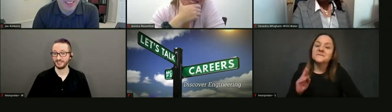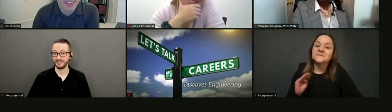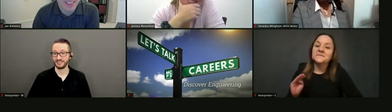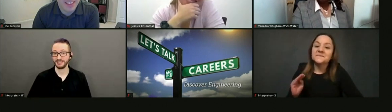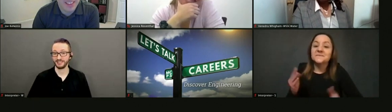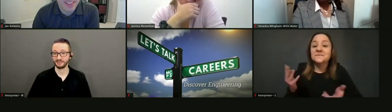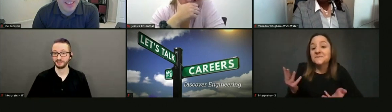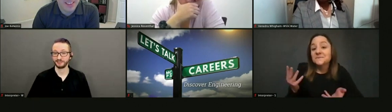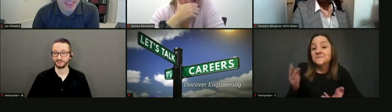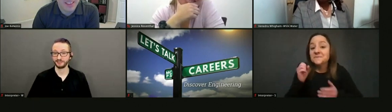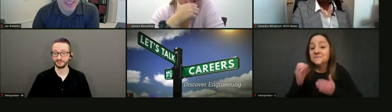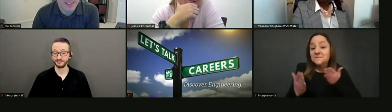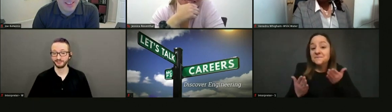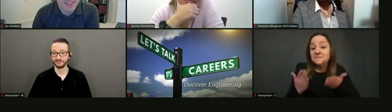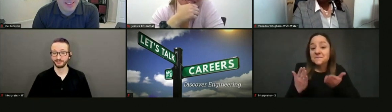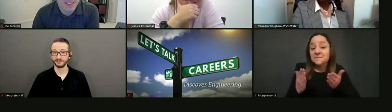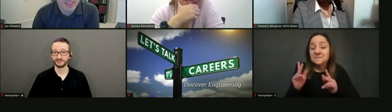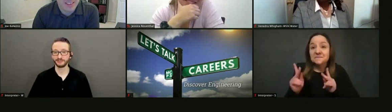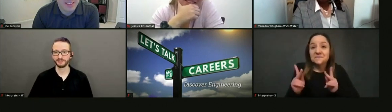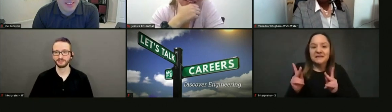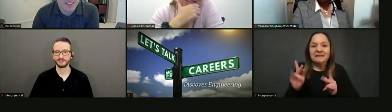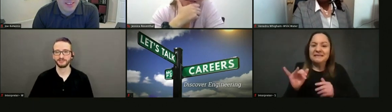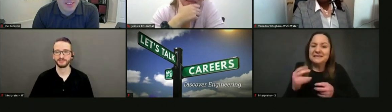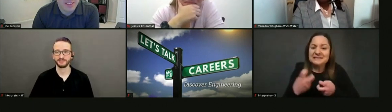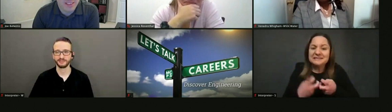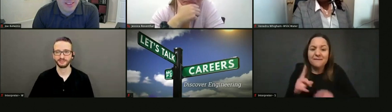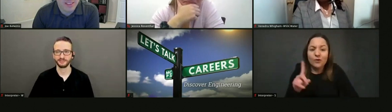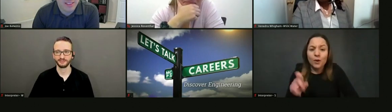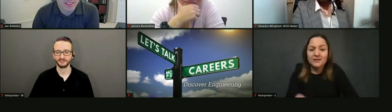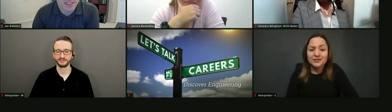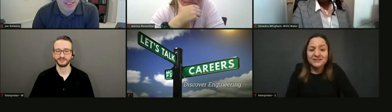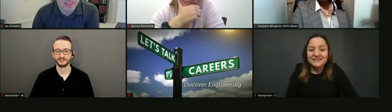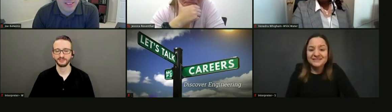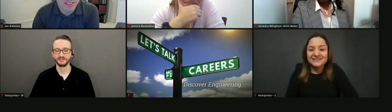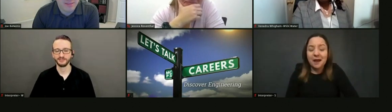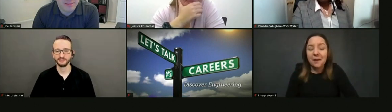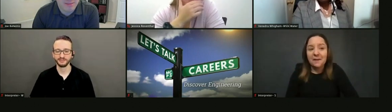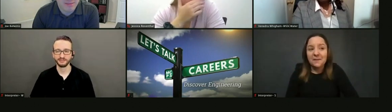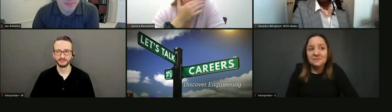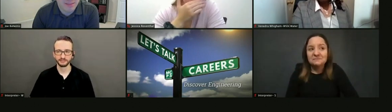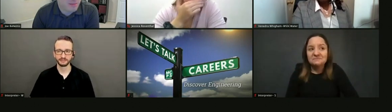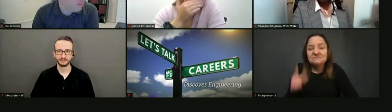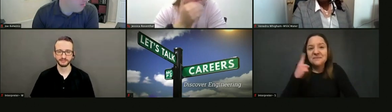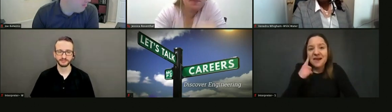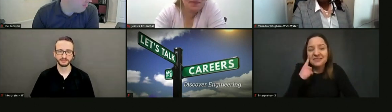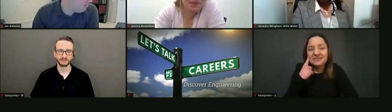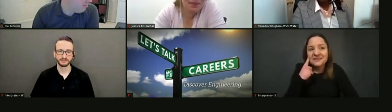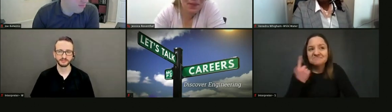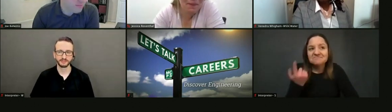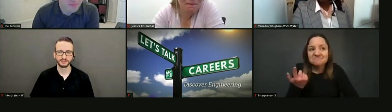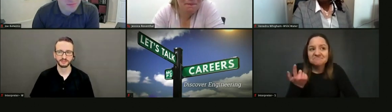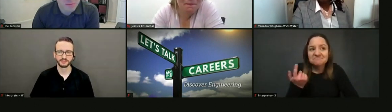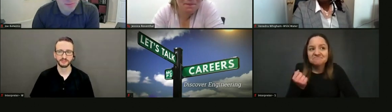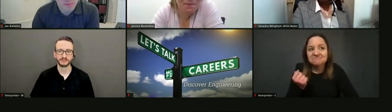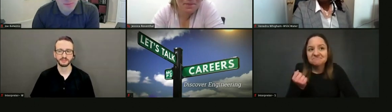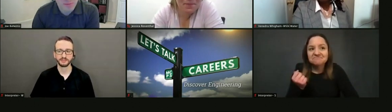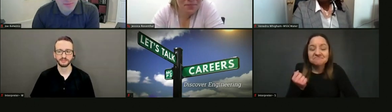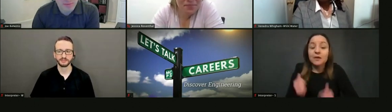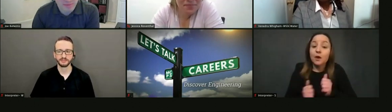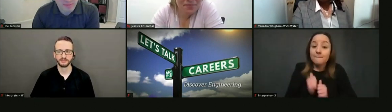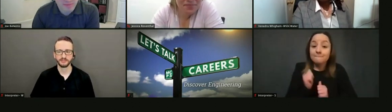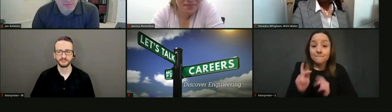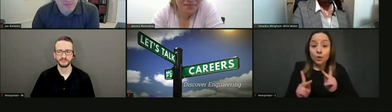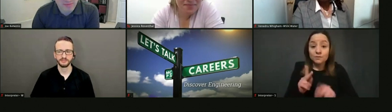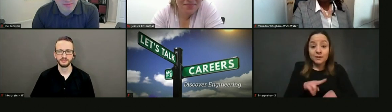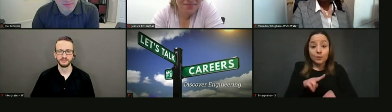I don't know, I guess maybe people would, I don't, that's a tough question. I think just that most people know I'm